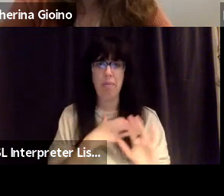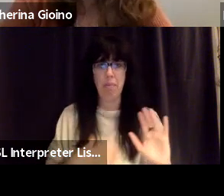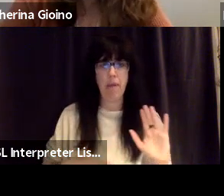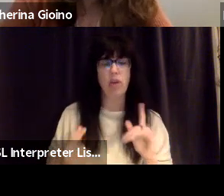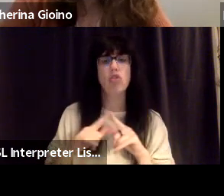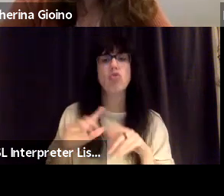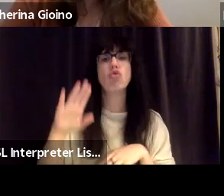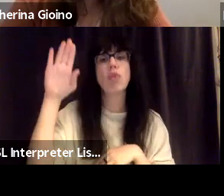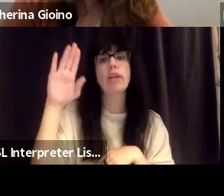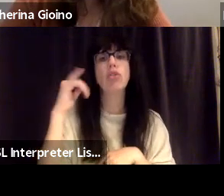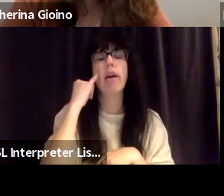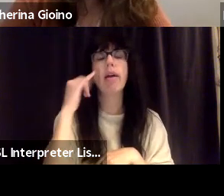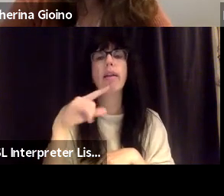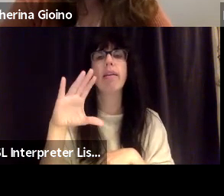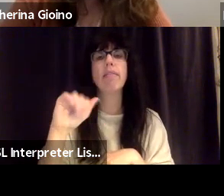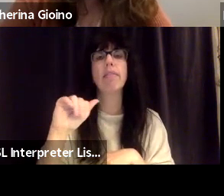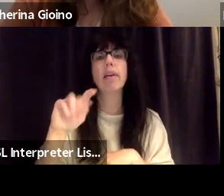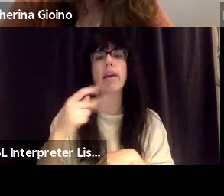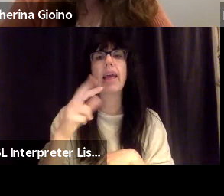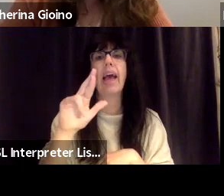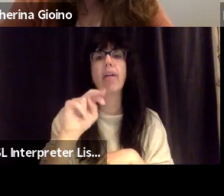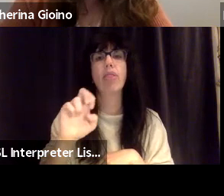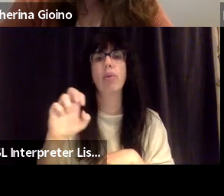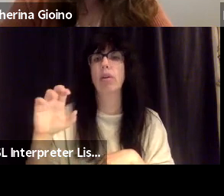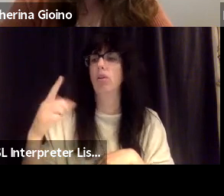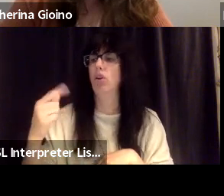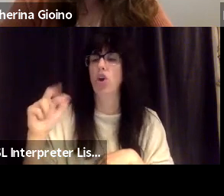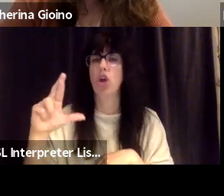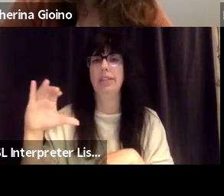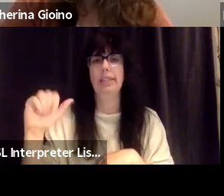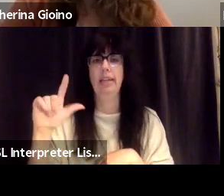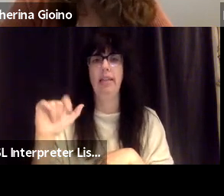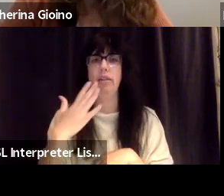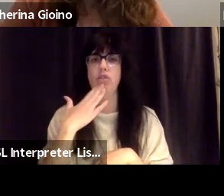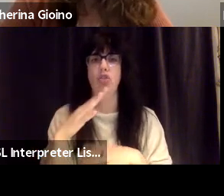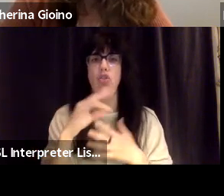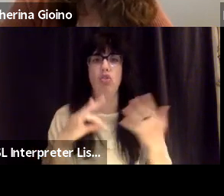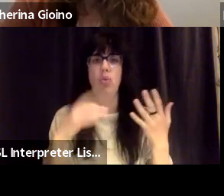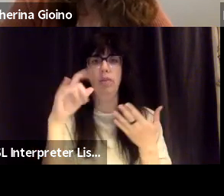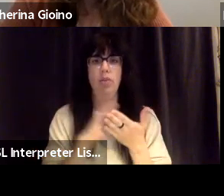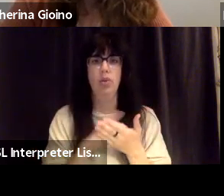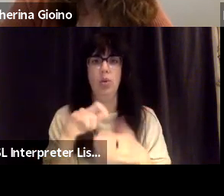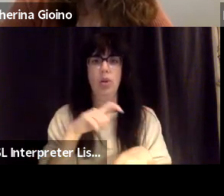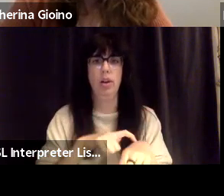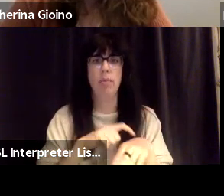your hand if Catherine Garcia, if you think that was a good choice for the New York Times.